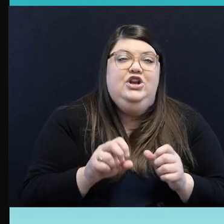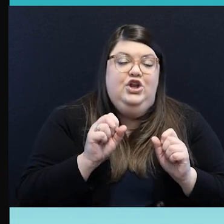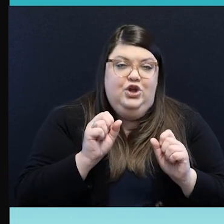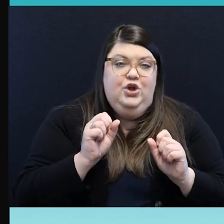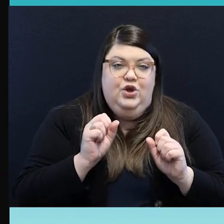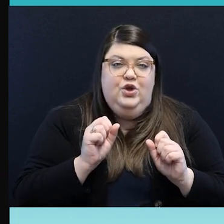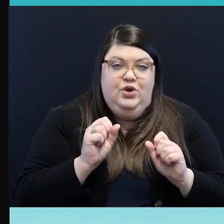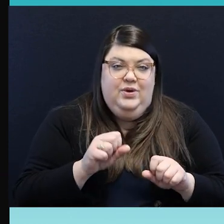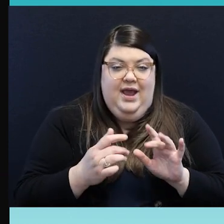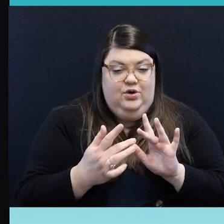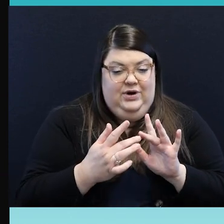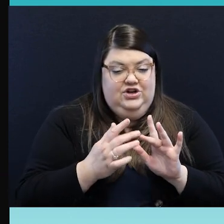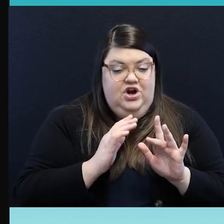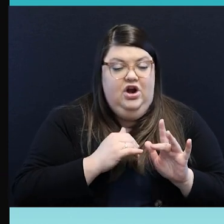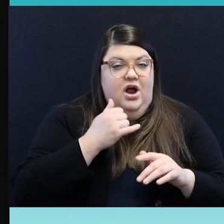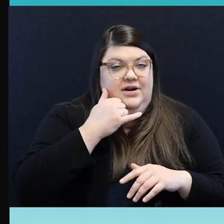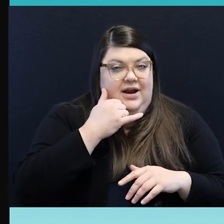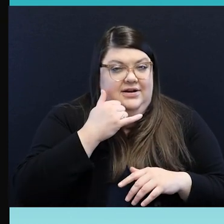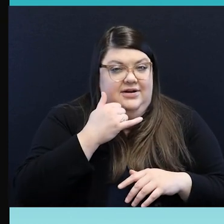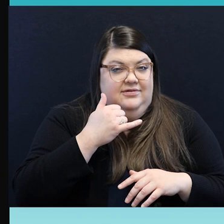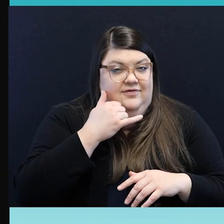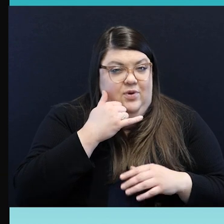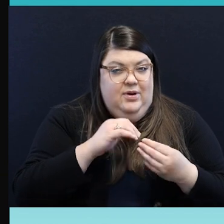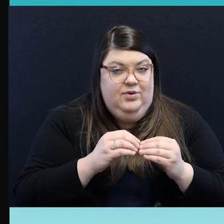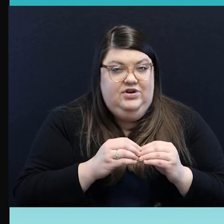reach our contact numbers or on our website at